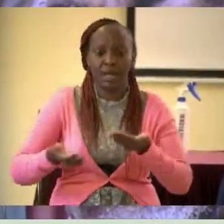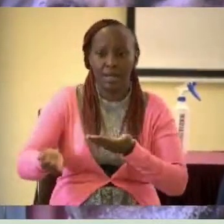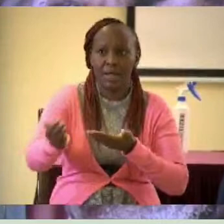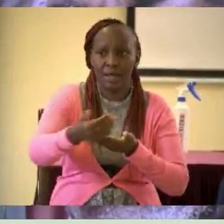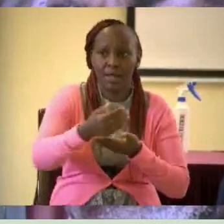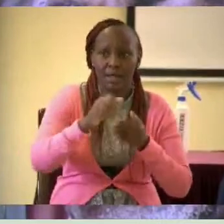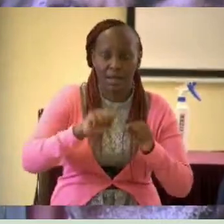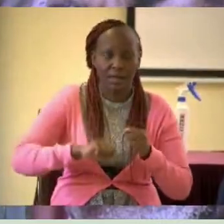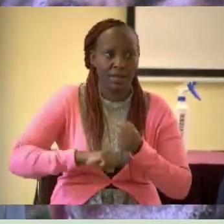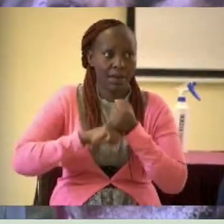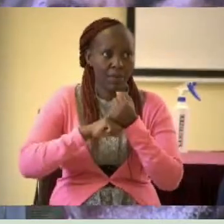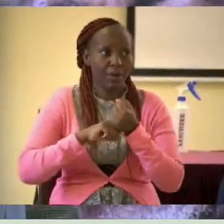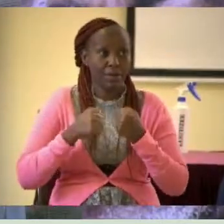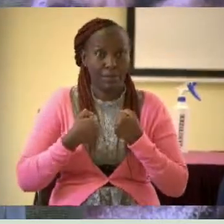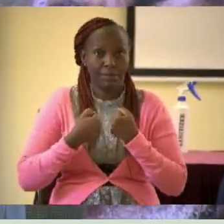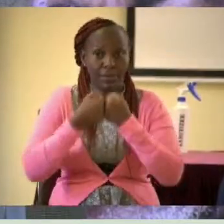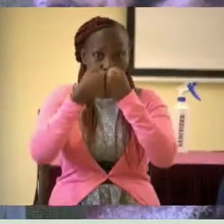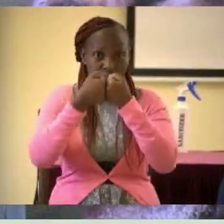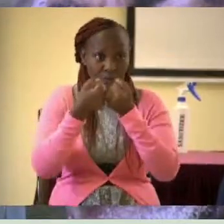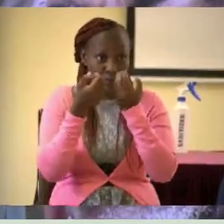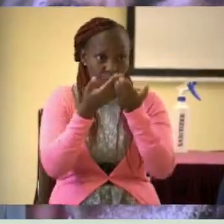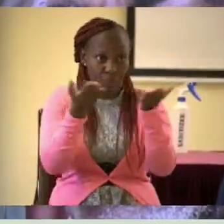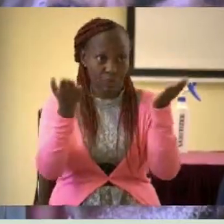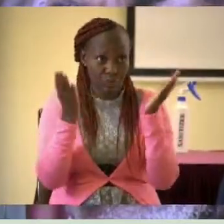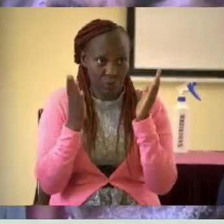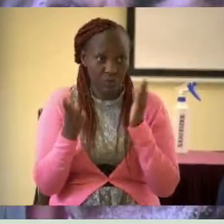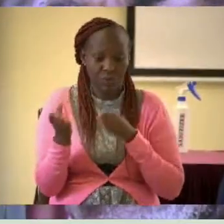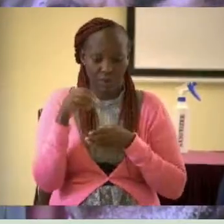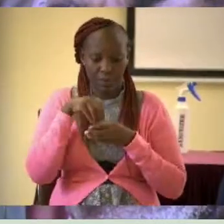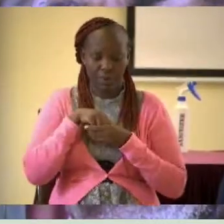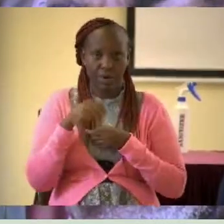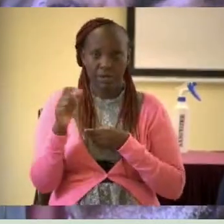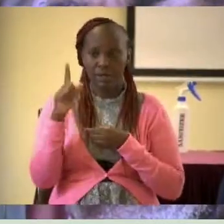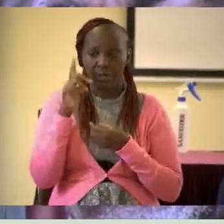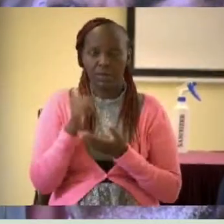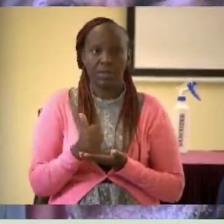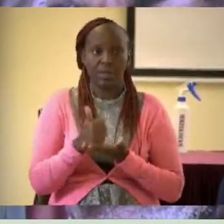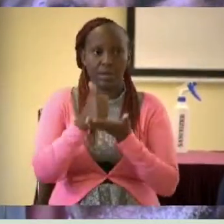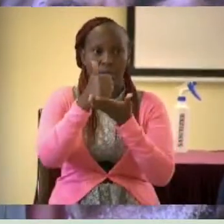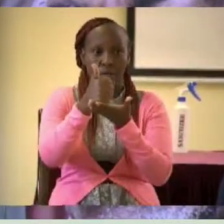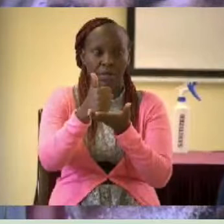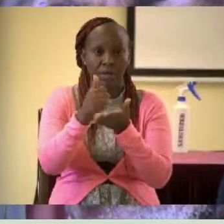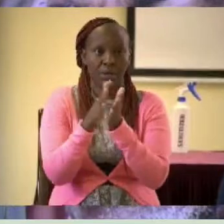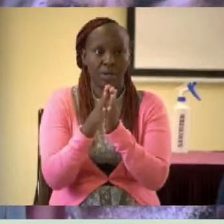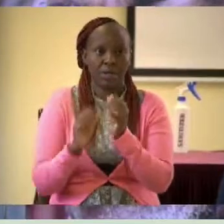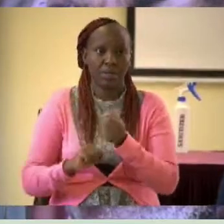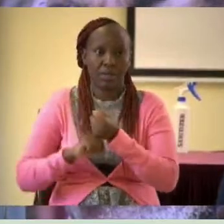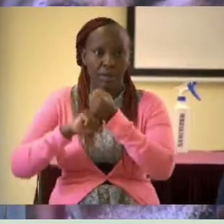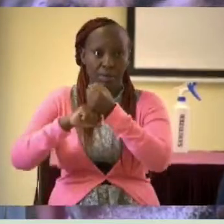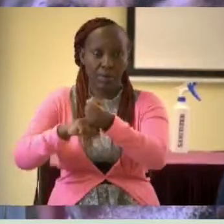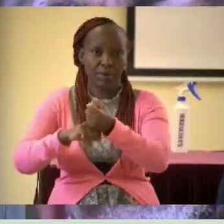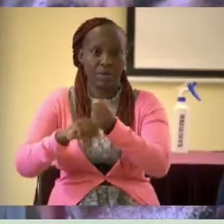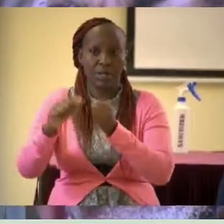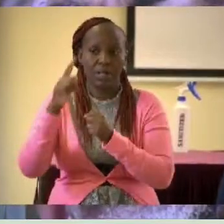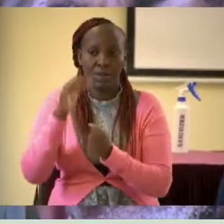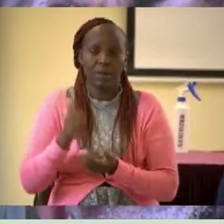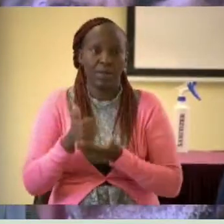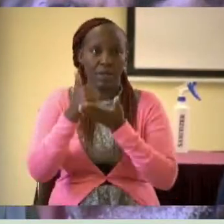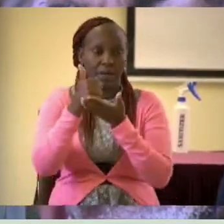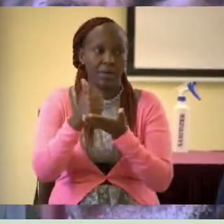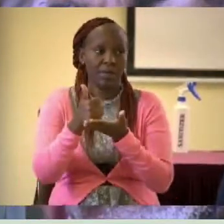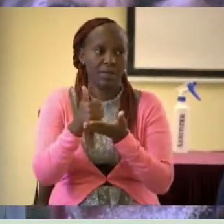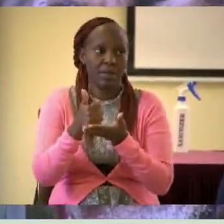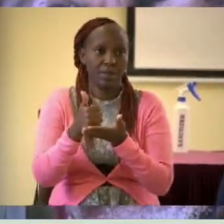And I'm challenging you to embrace legal aid and to support legal aid.